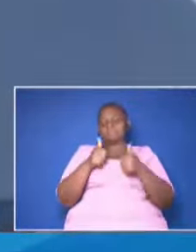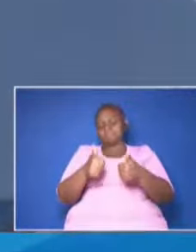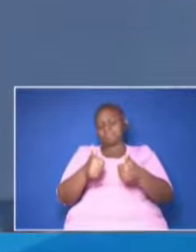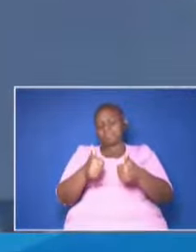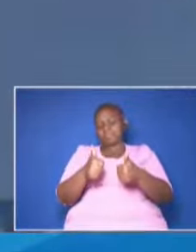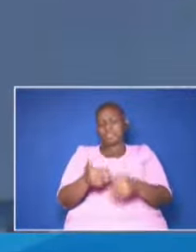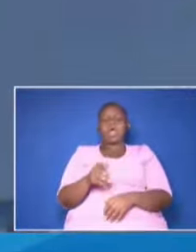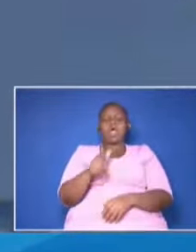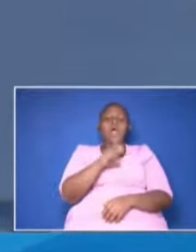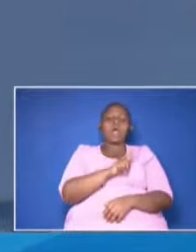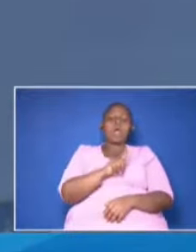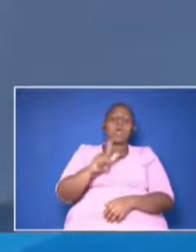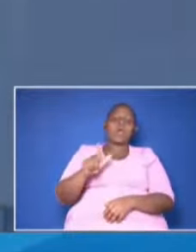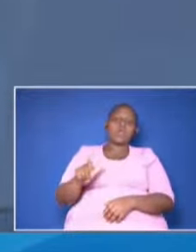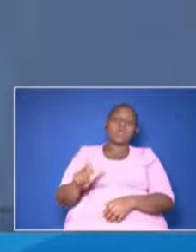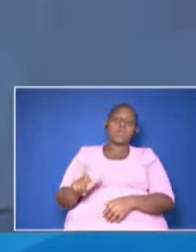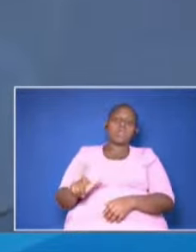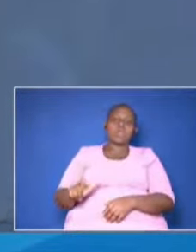is